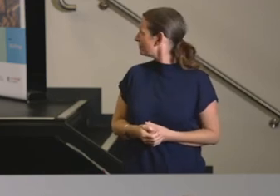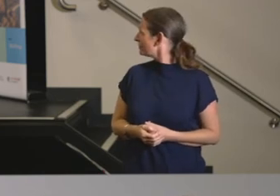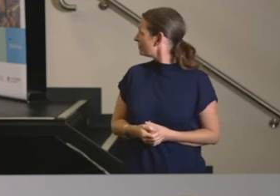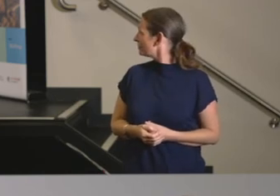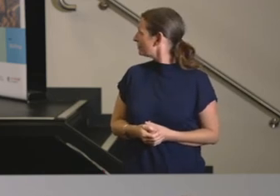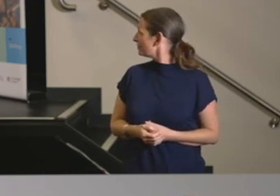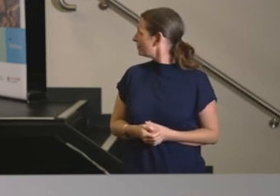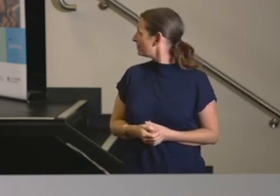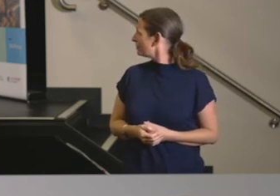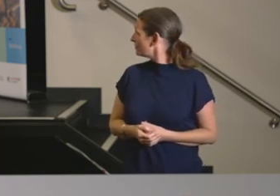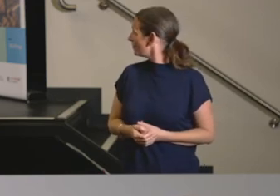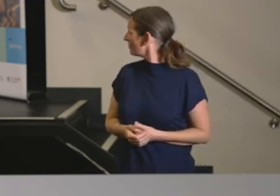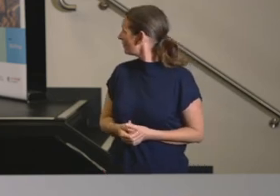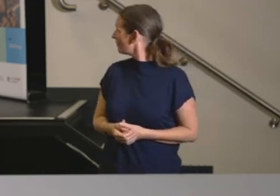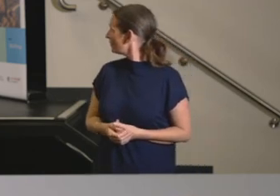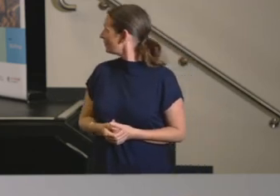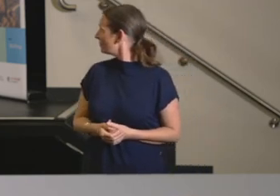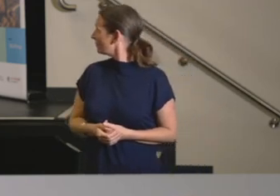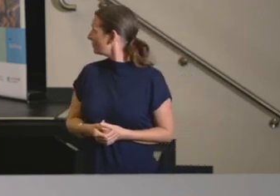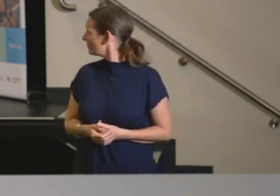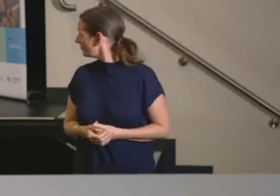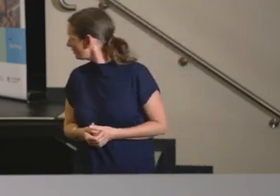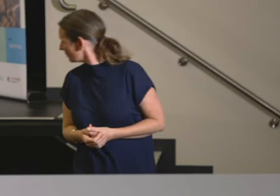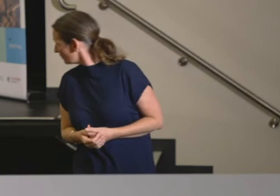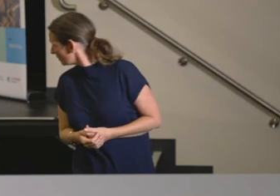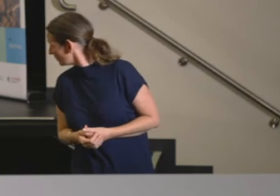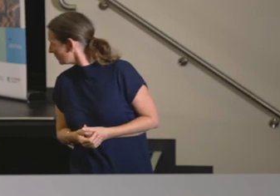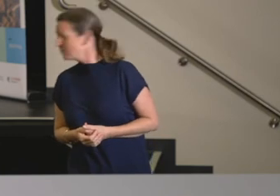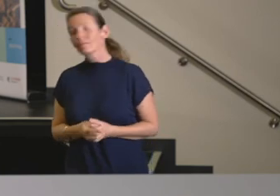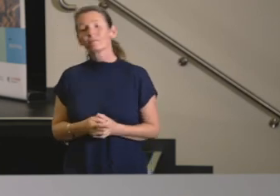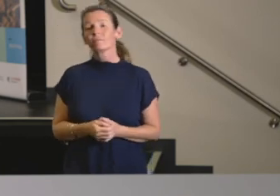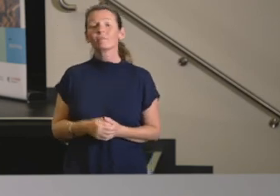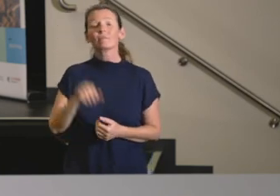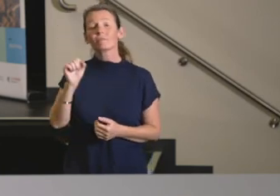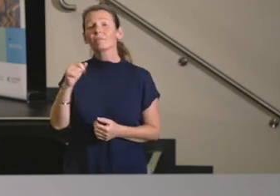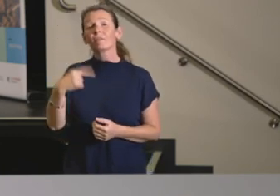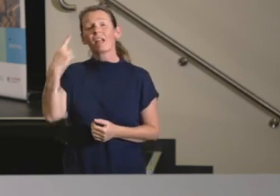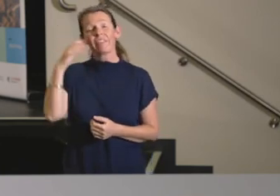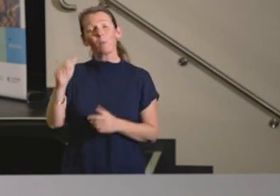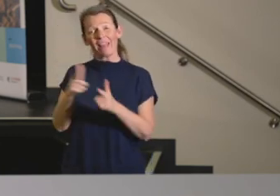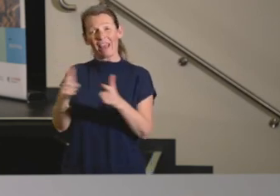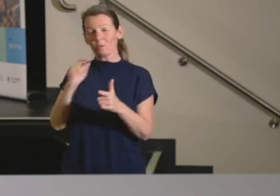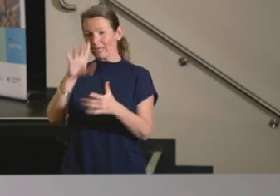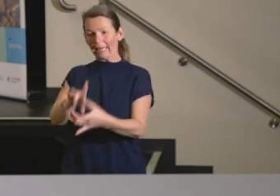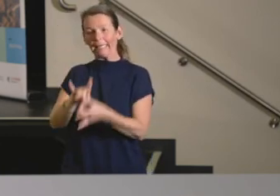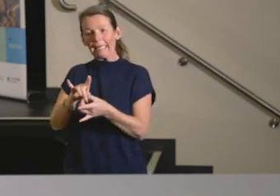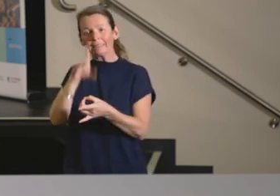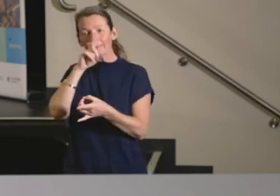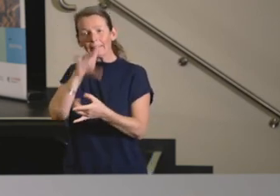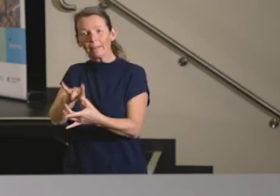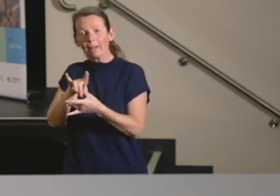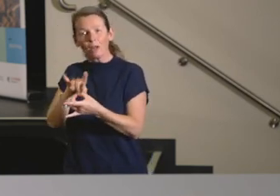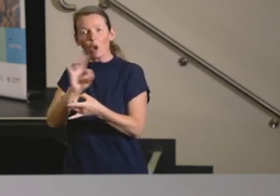I'll build on that. I think reconstruction, using language that connect with people that you're trying to talk